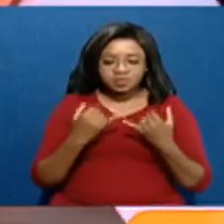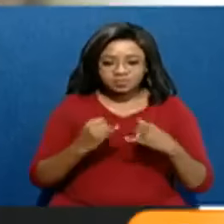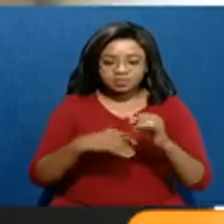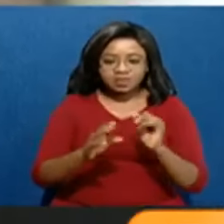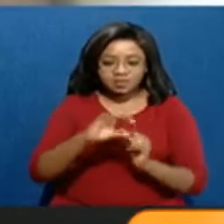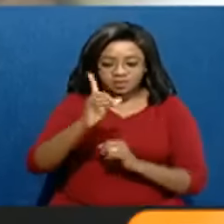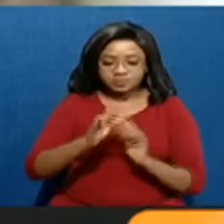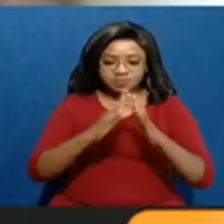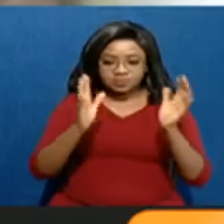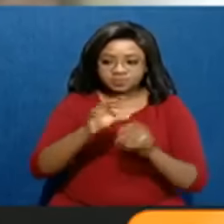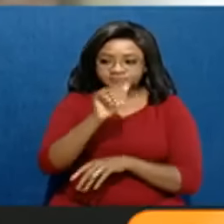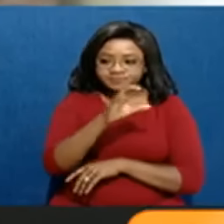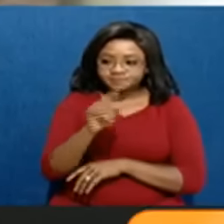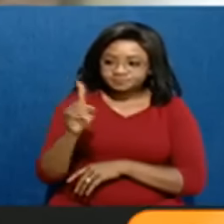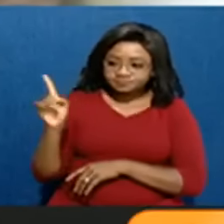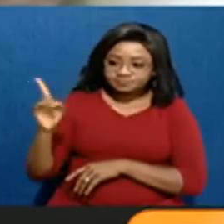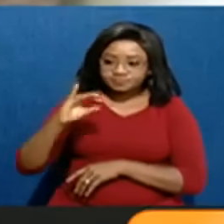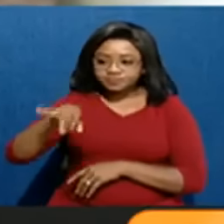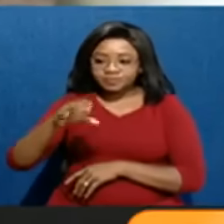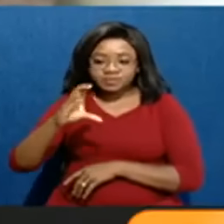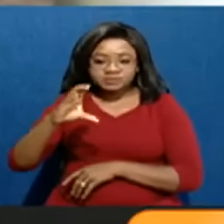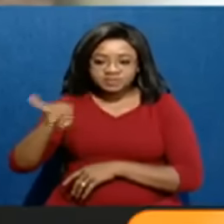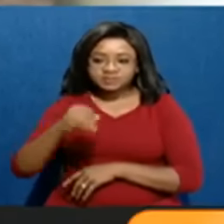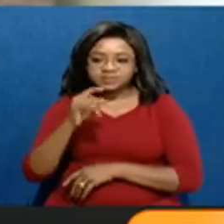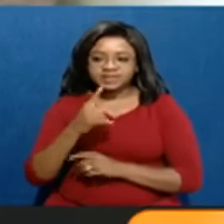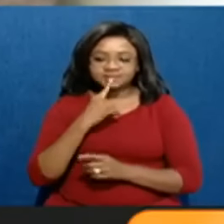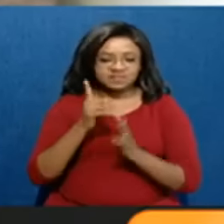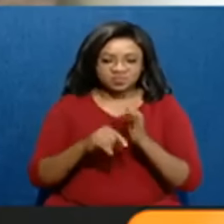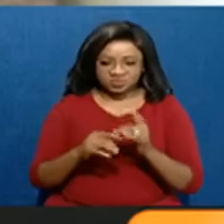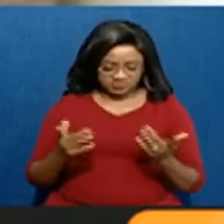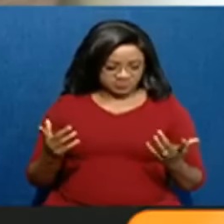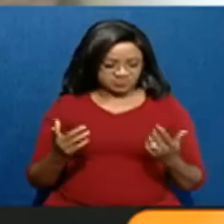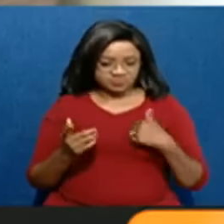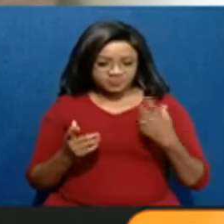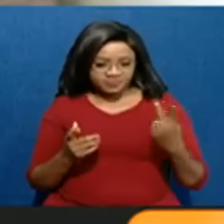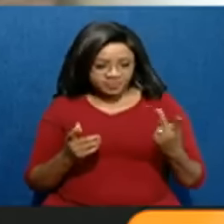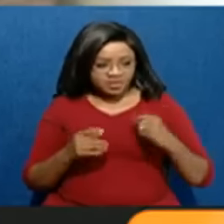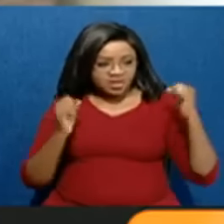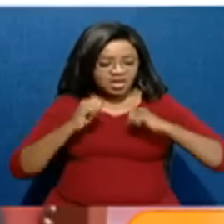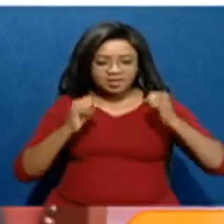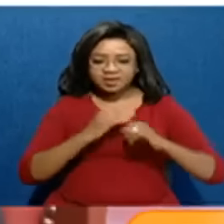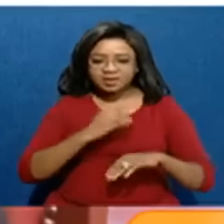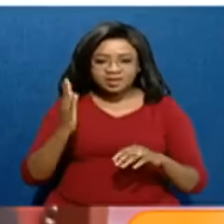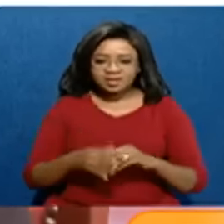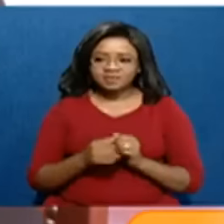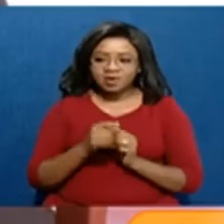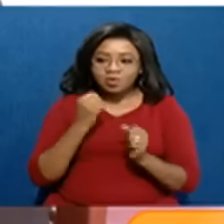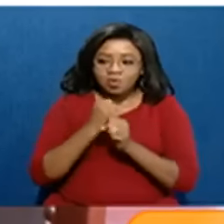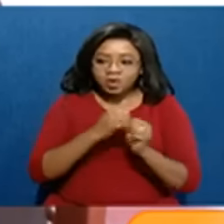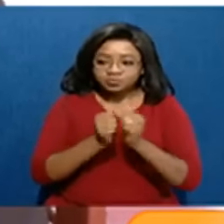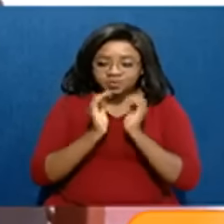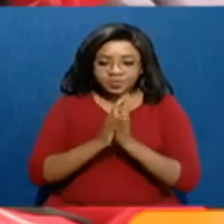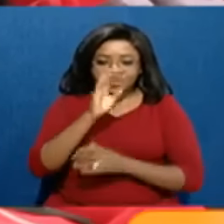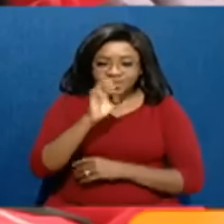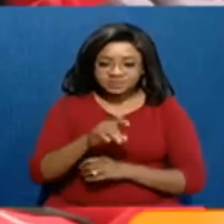Housing Act, Chief Justice Martha Koome denied ever agreeing or cooperating with the executive on